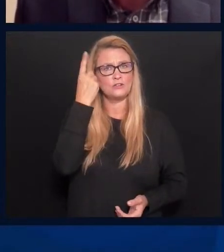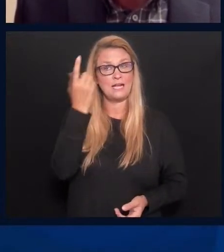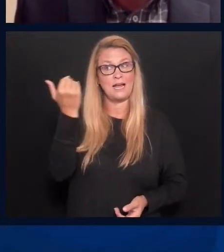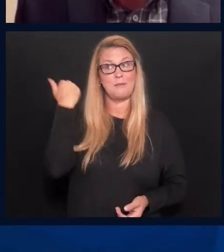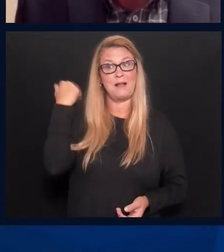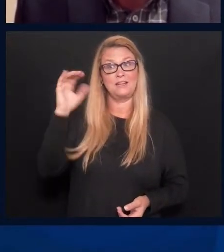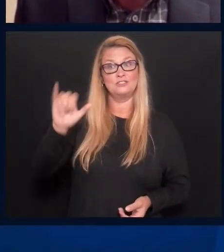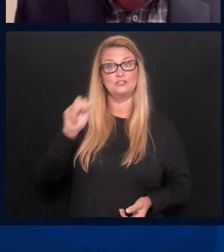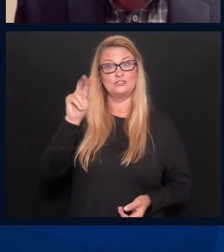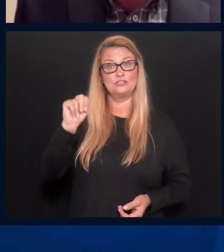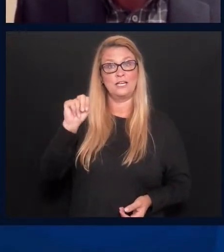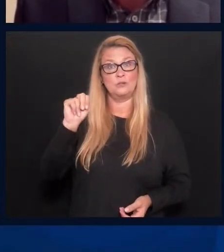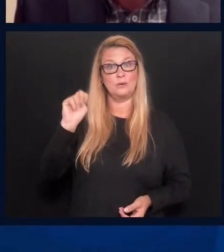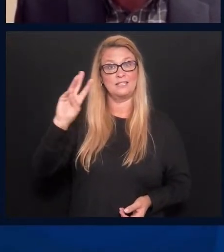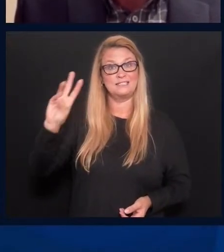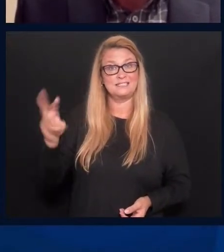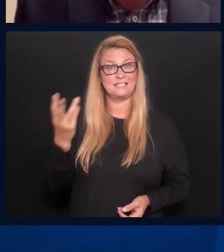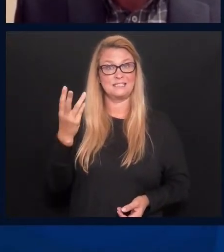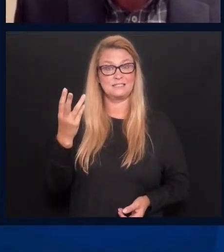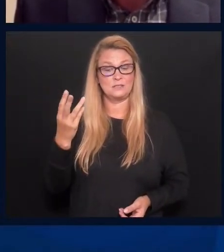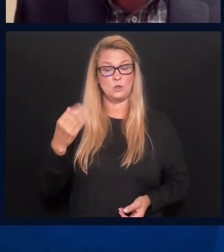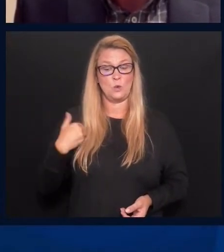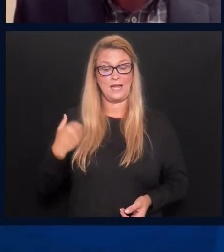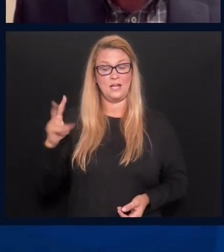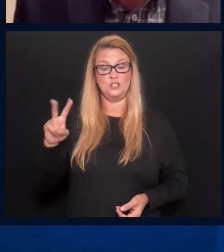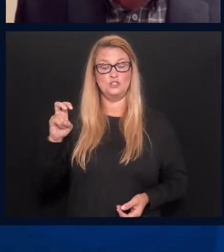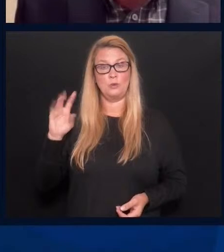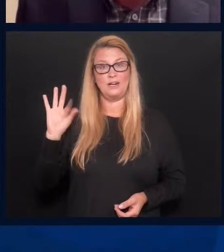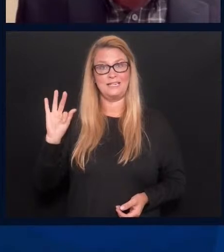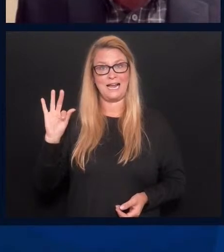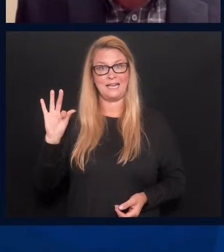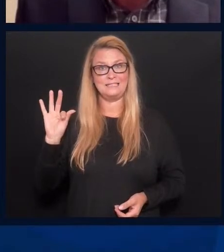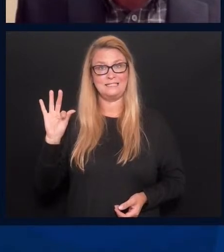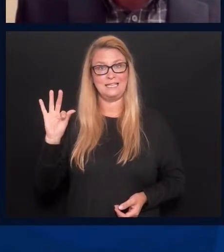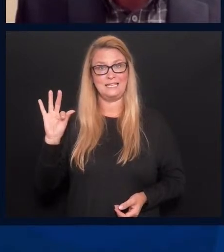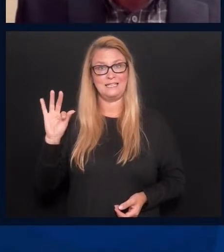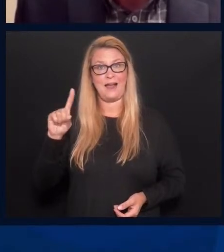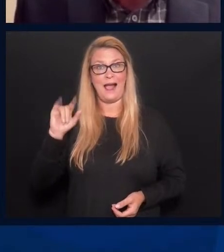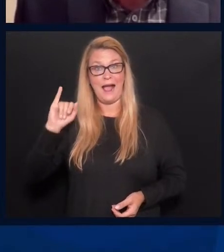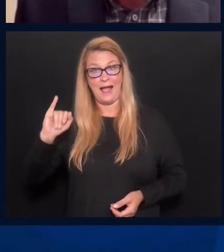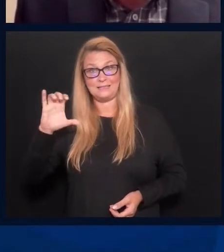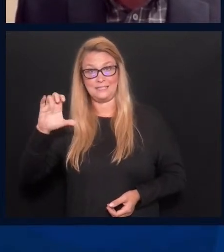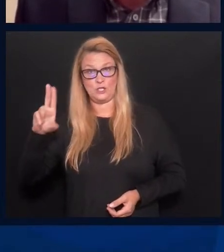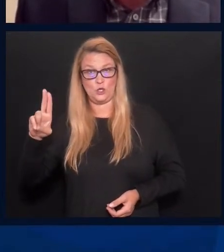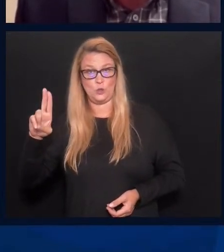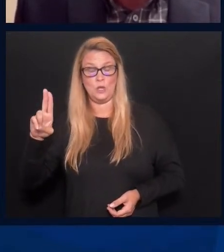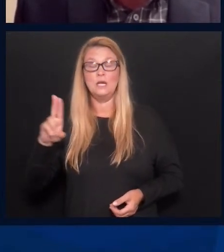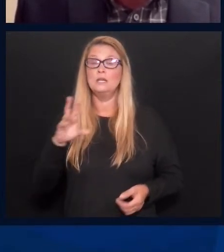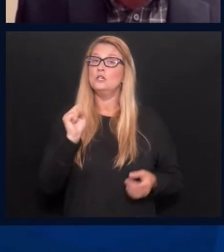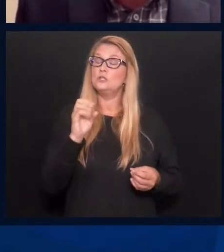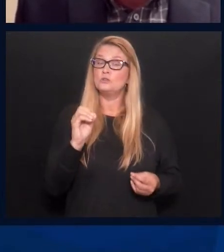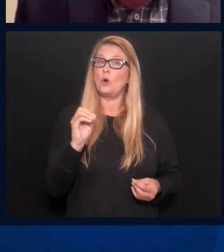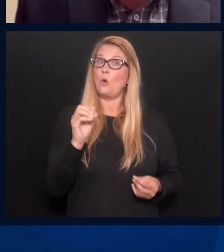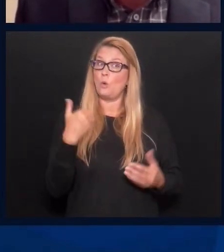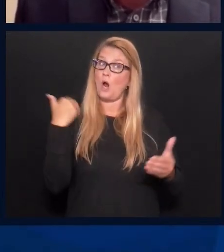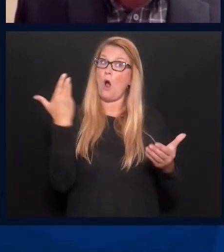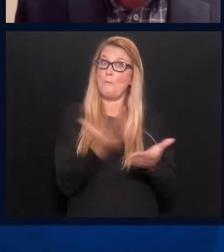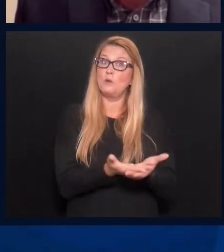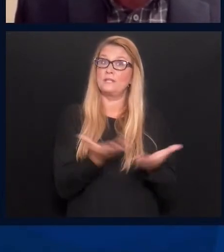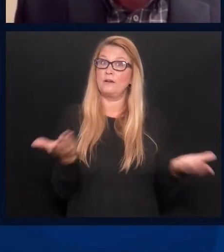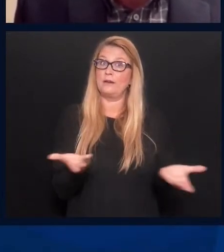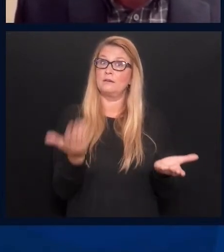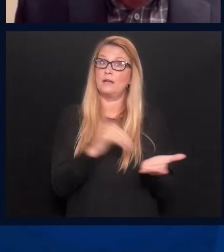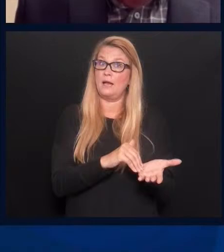at 219 ICU patients. So we're almost there. But the other thing that really is challenging